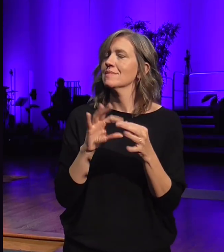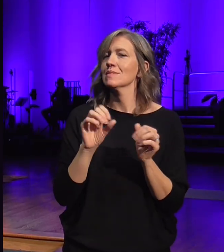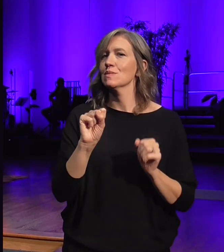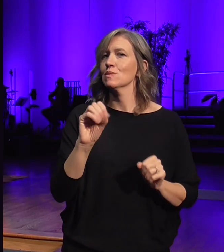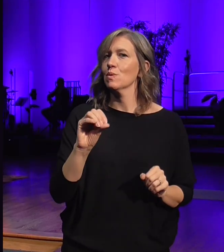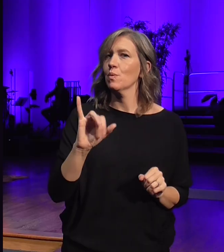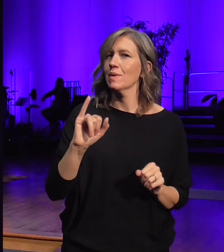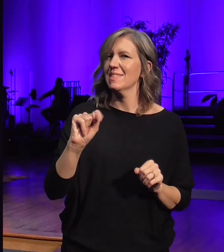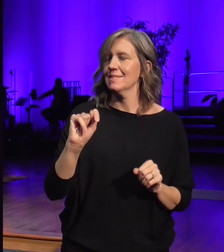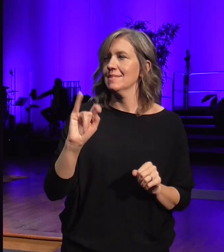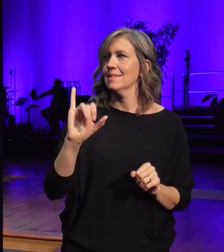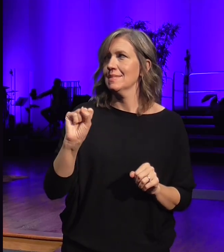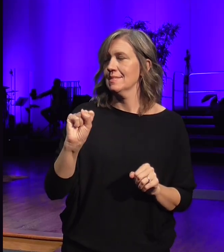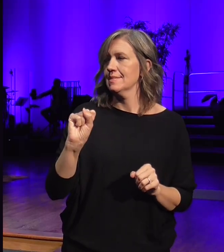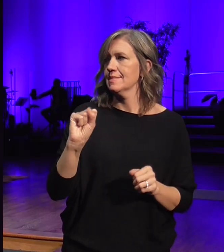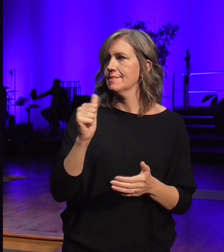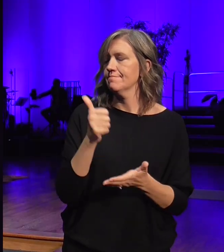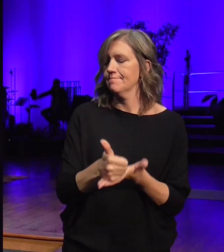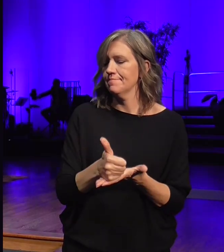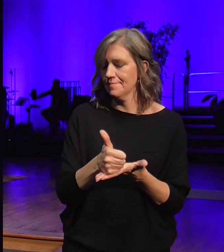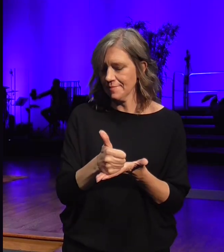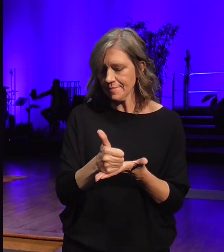it is. Amen.